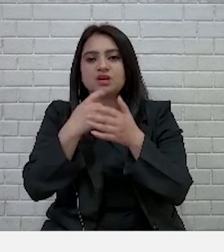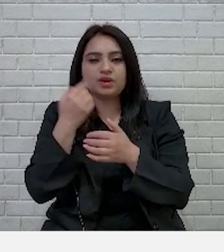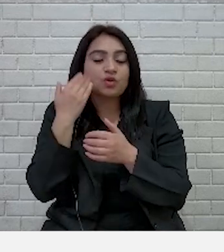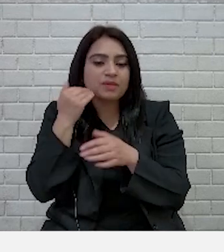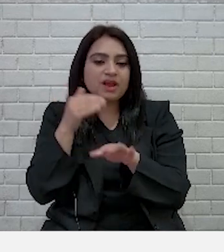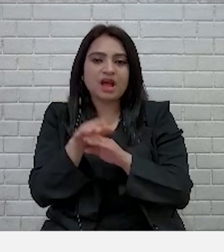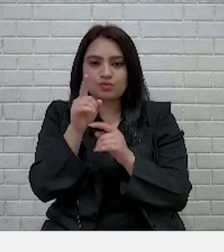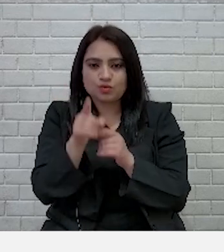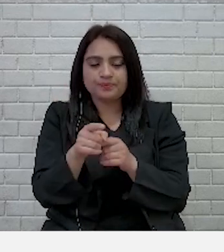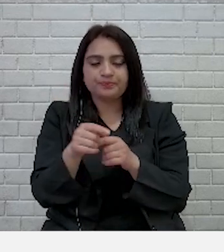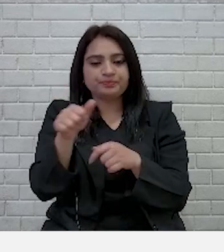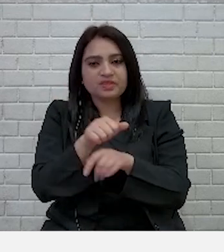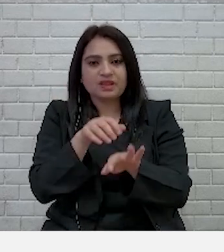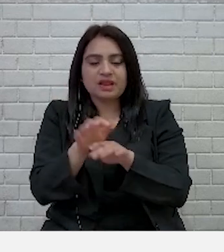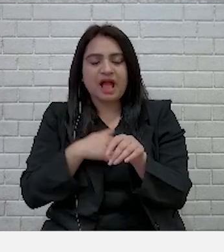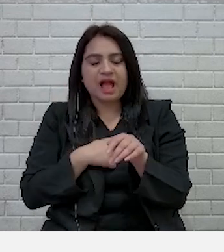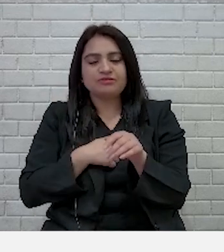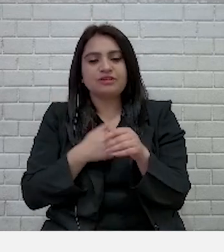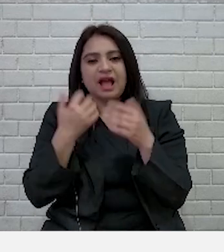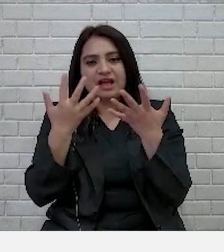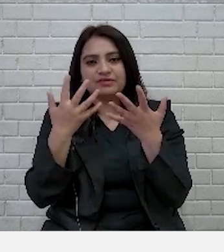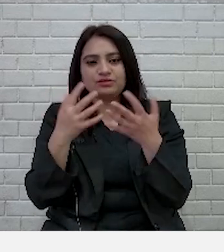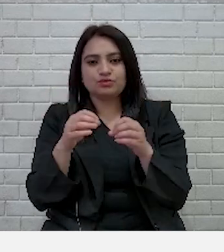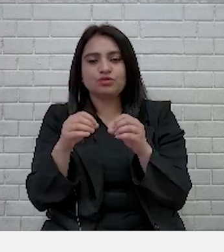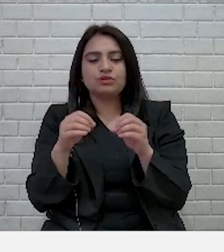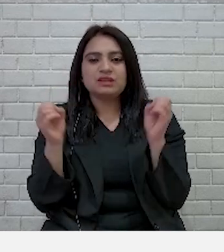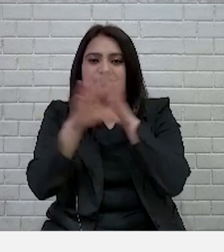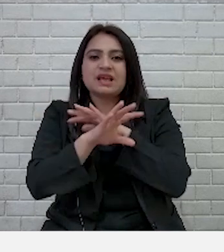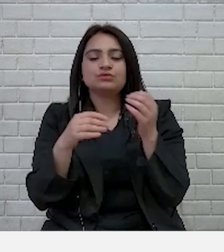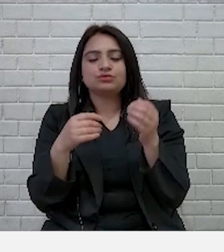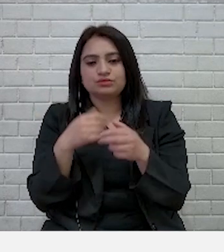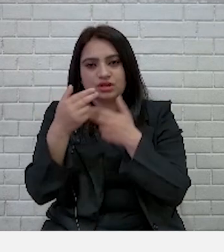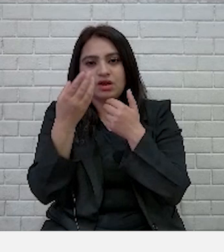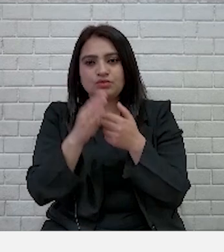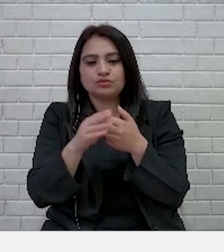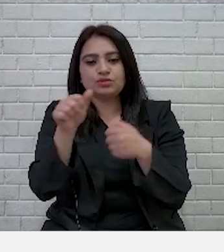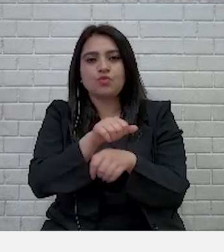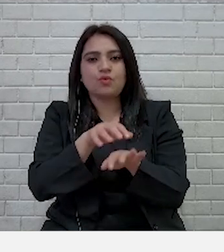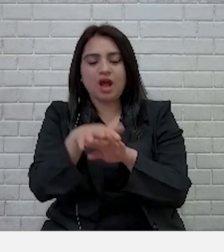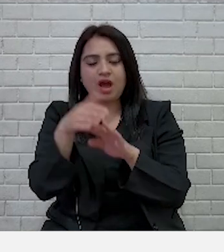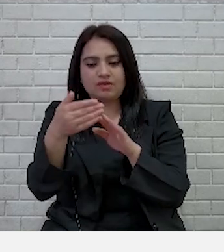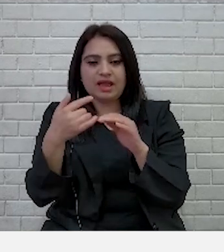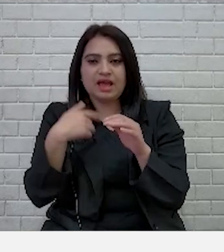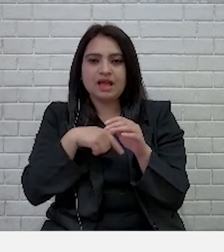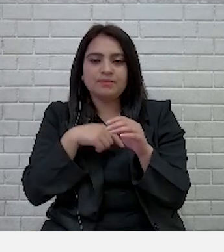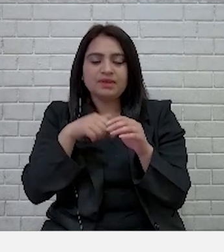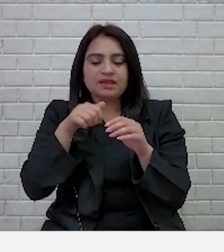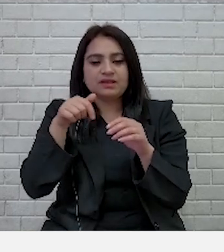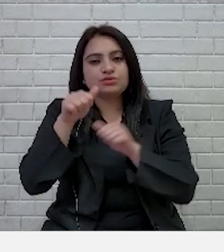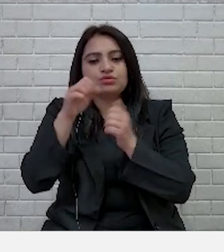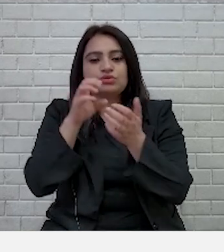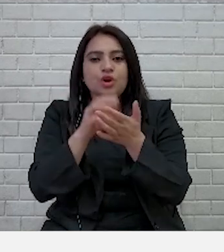actually bought us today where we are standing. And the same goes for Kathran. Like the food, art